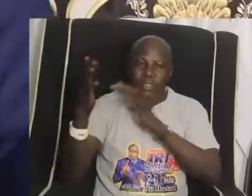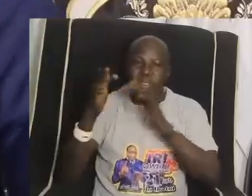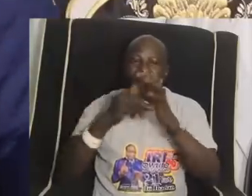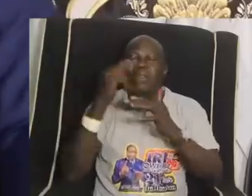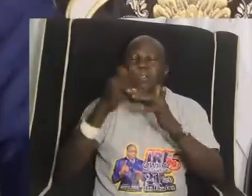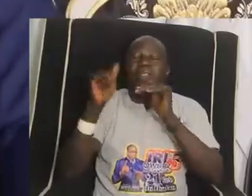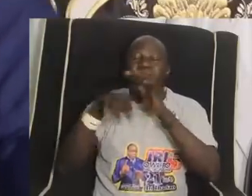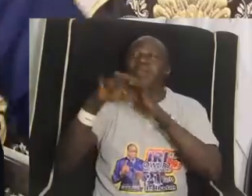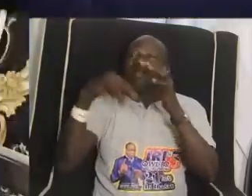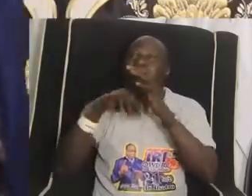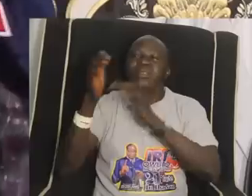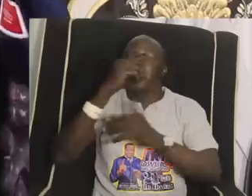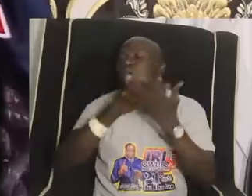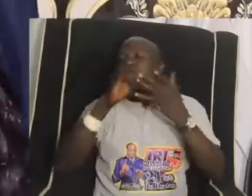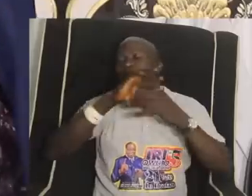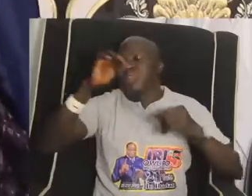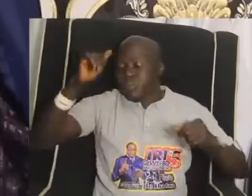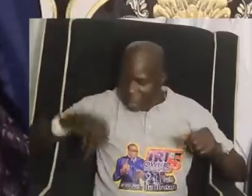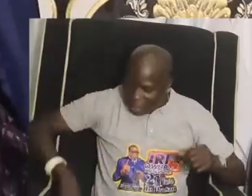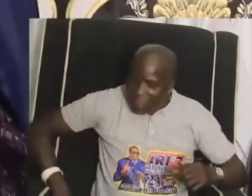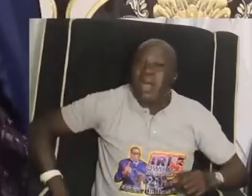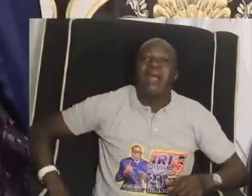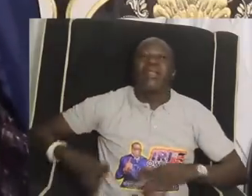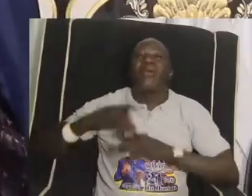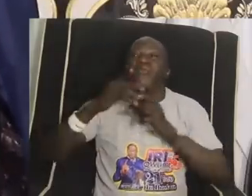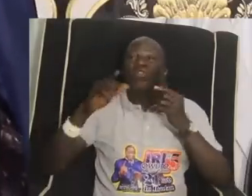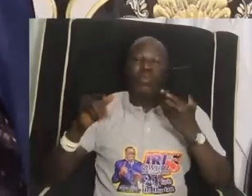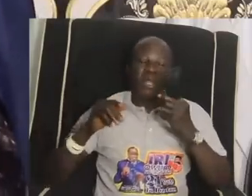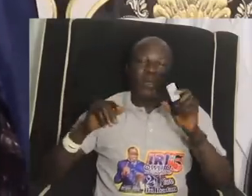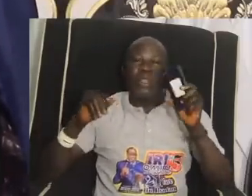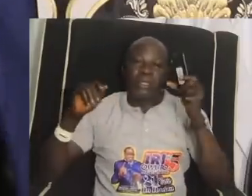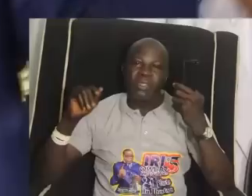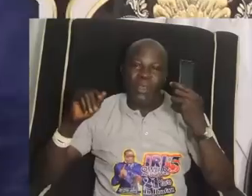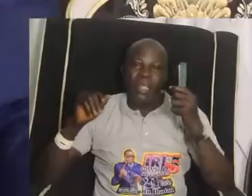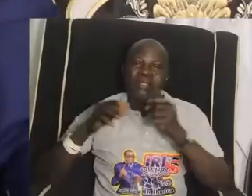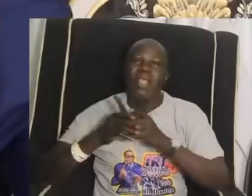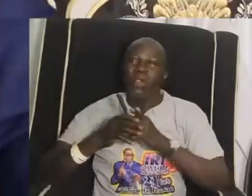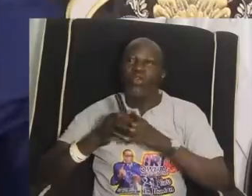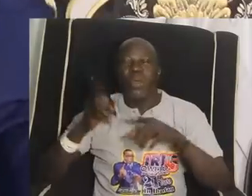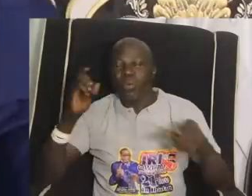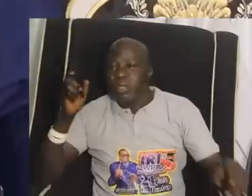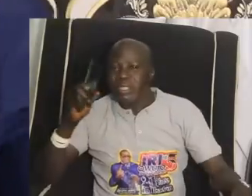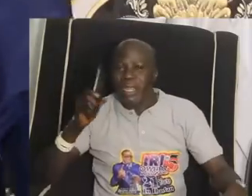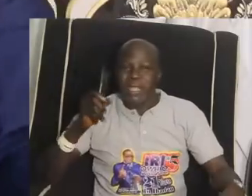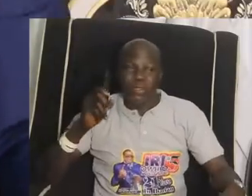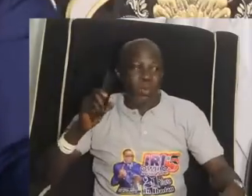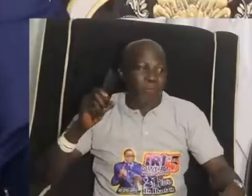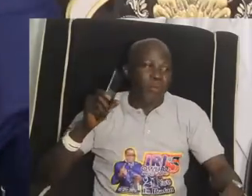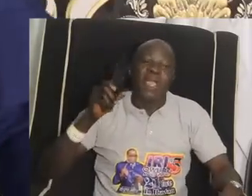o jesu o mo jesu e mi mo je wo mo je wo je ora da wa